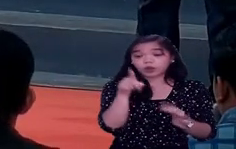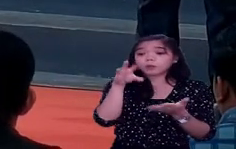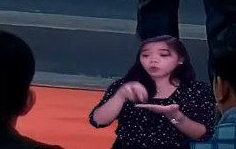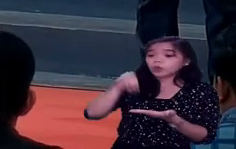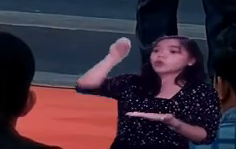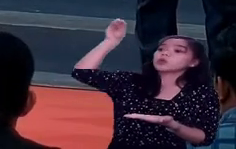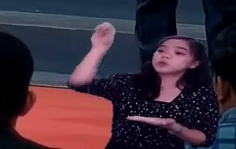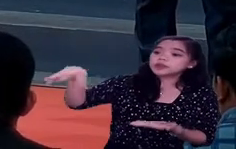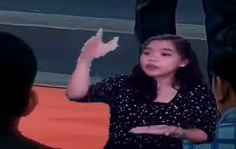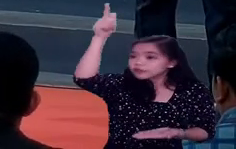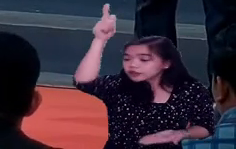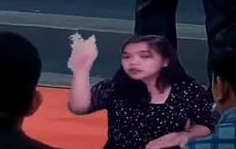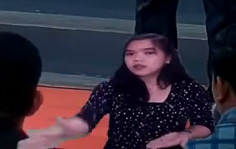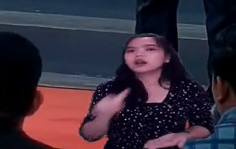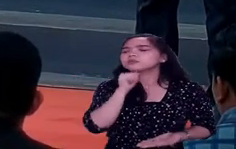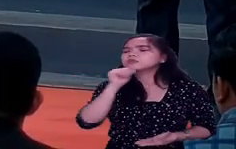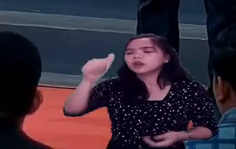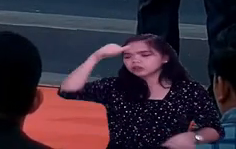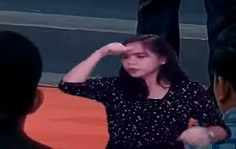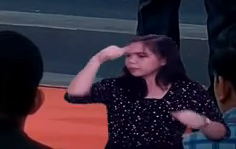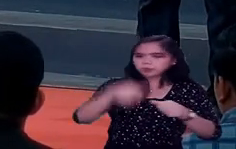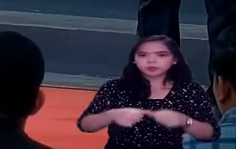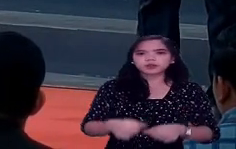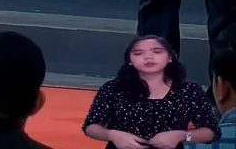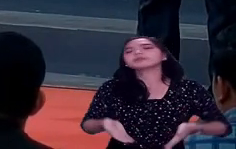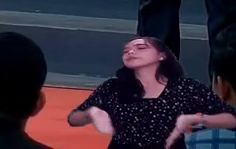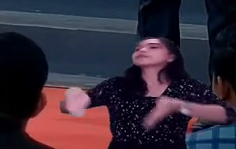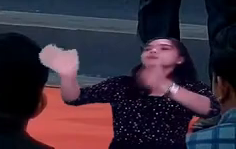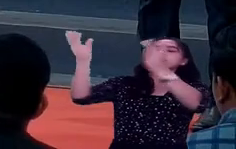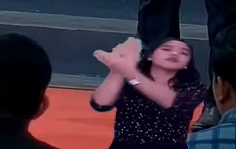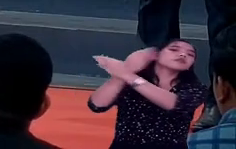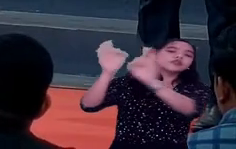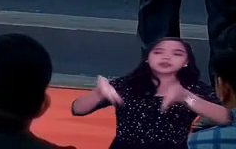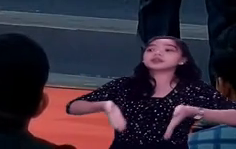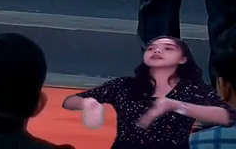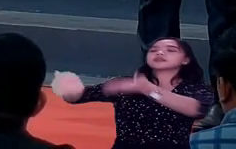Lord, you do not remember it. You just give it away.